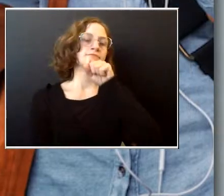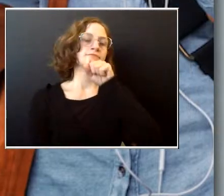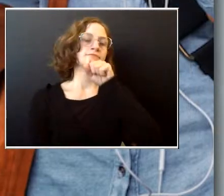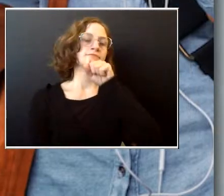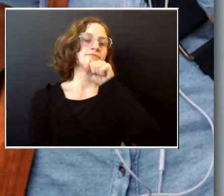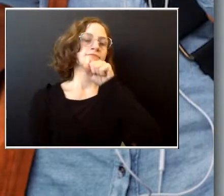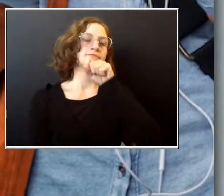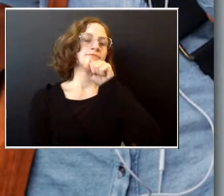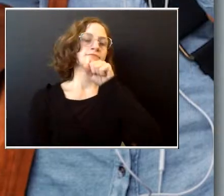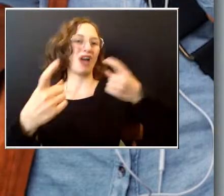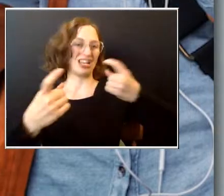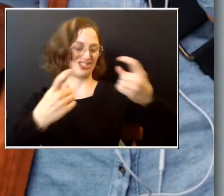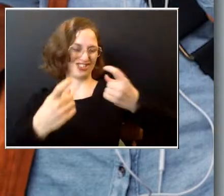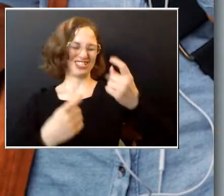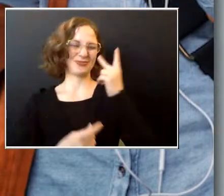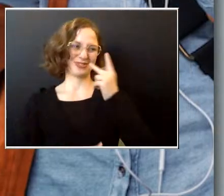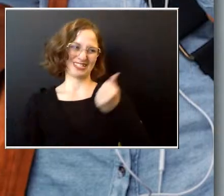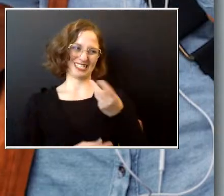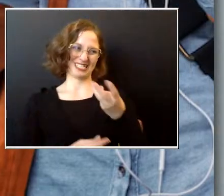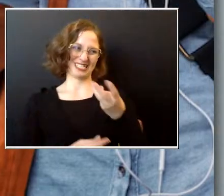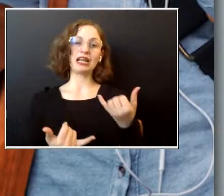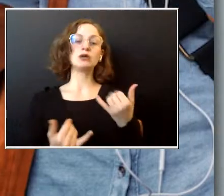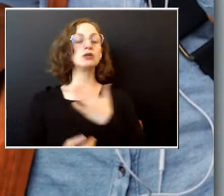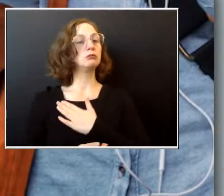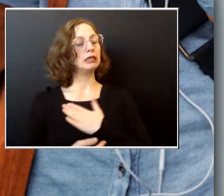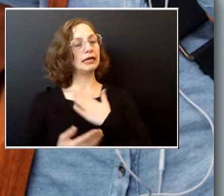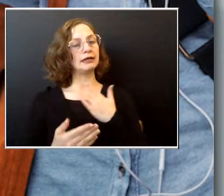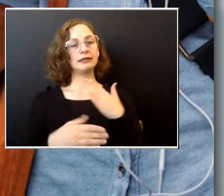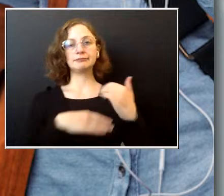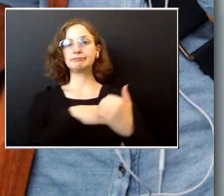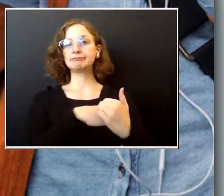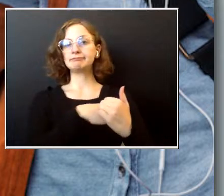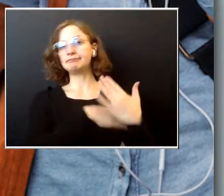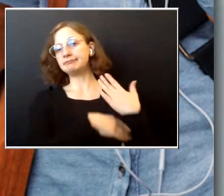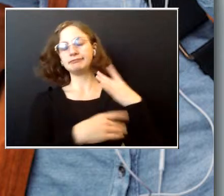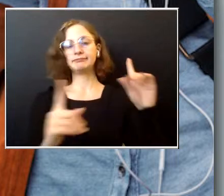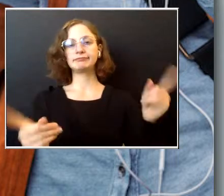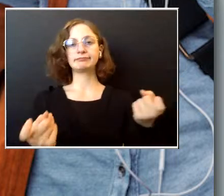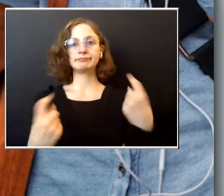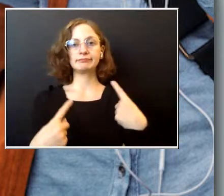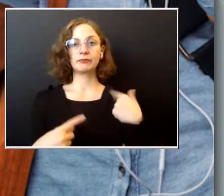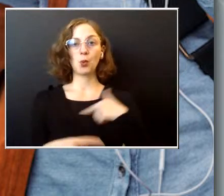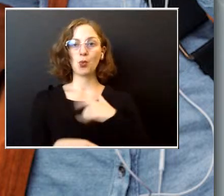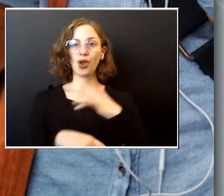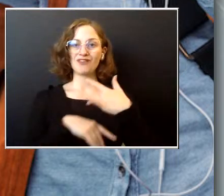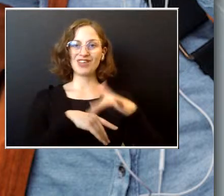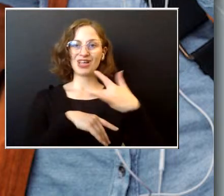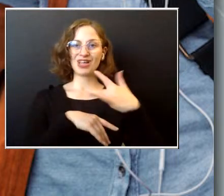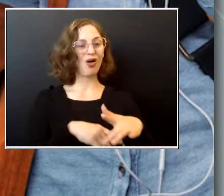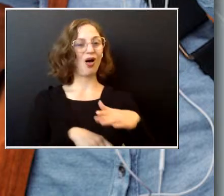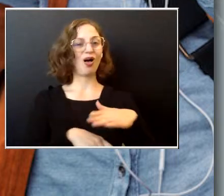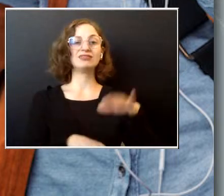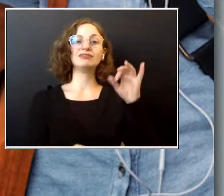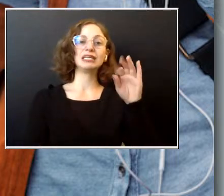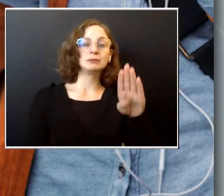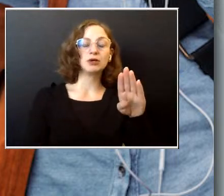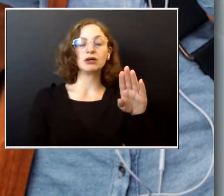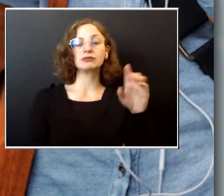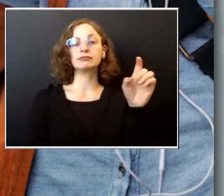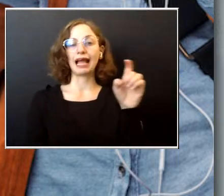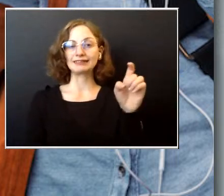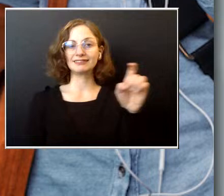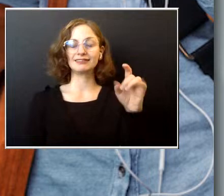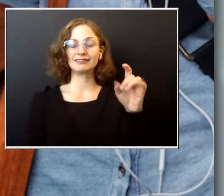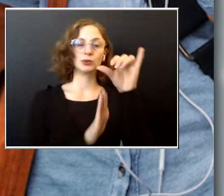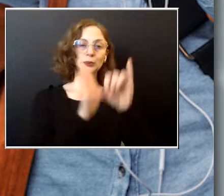few. So please send in your questions to us. We are available in real time on Facebook, the X platform, YouTube. You can